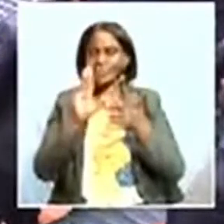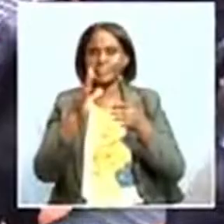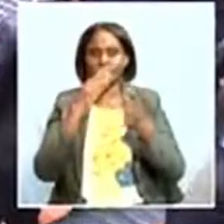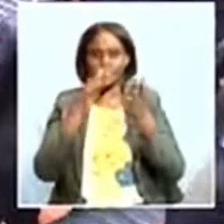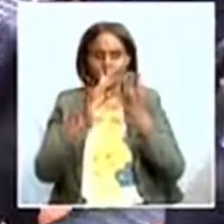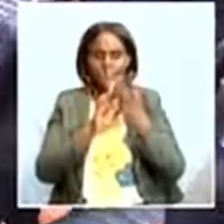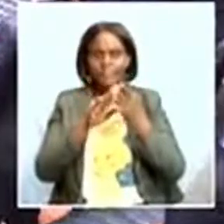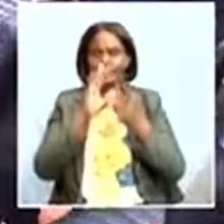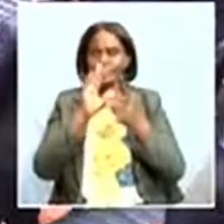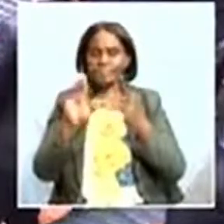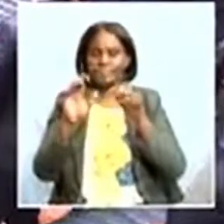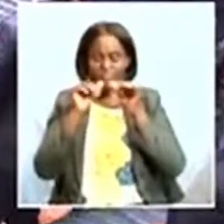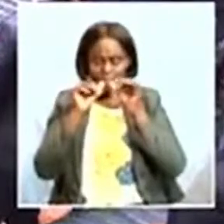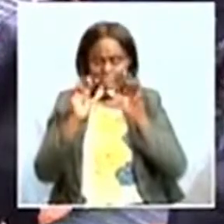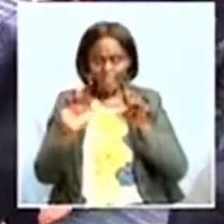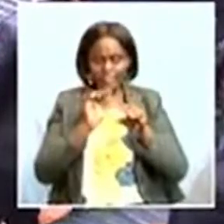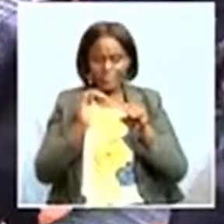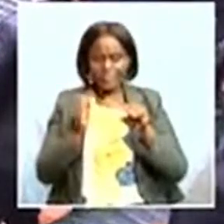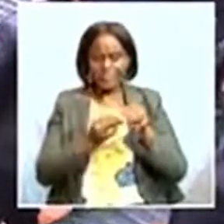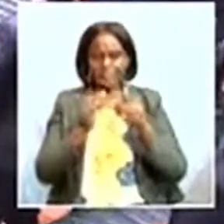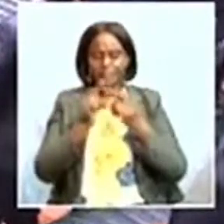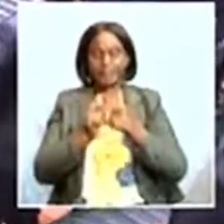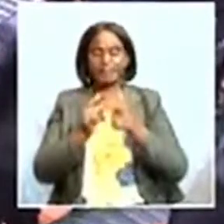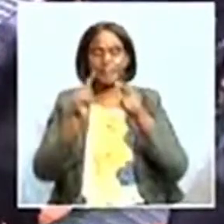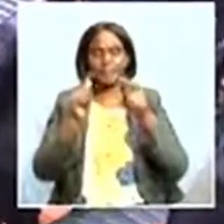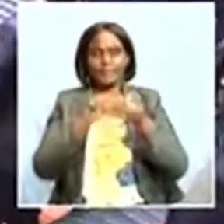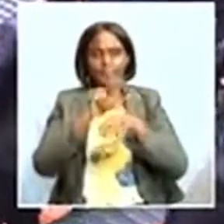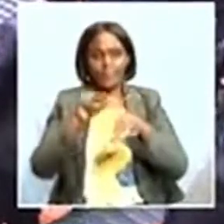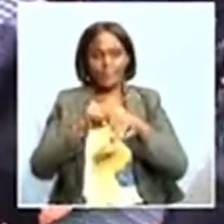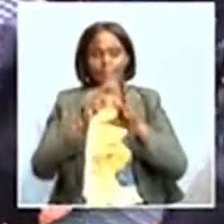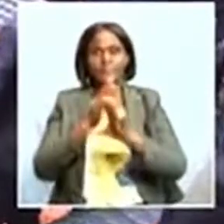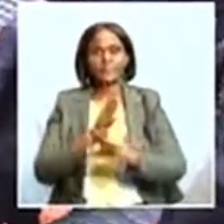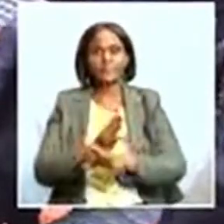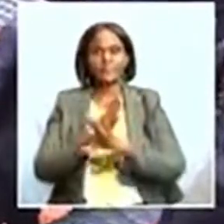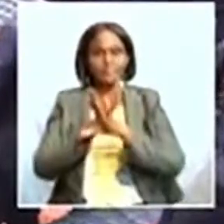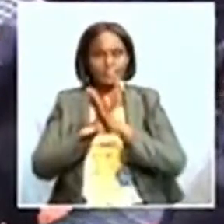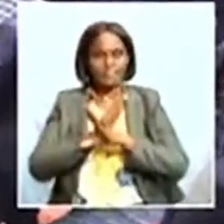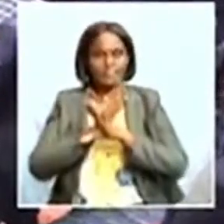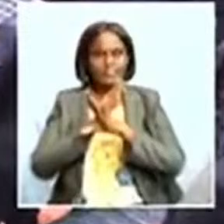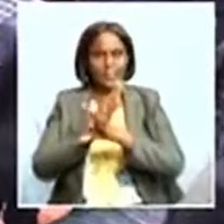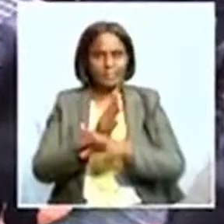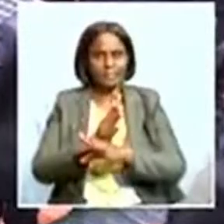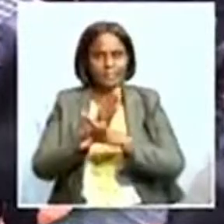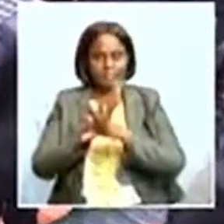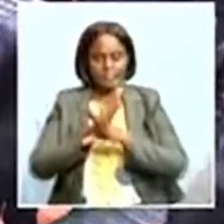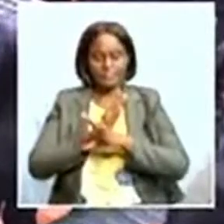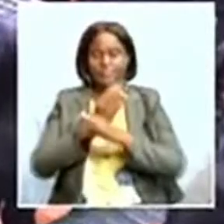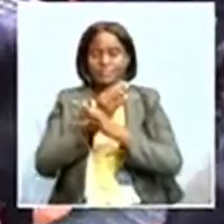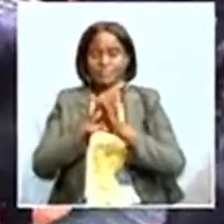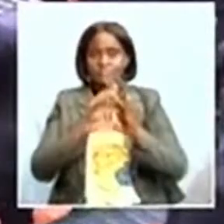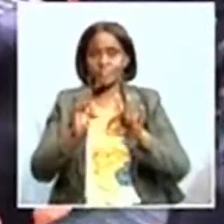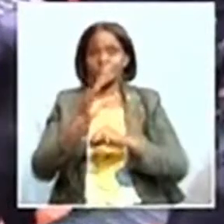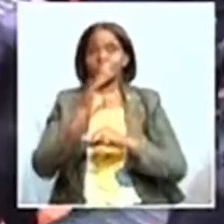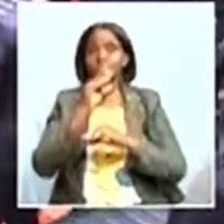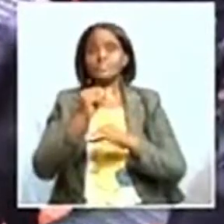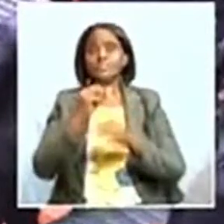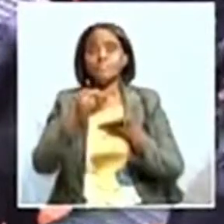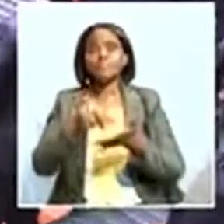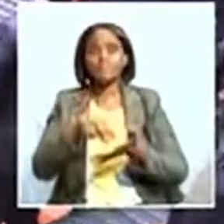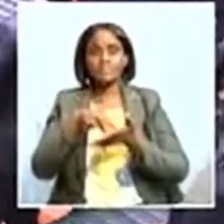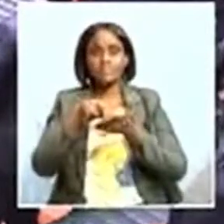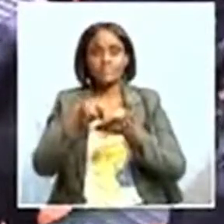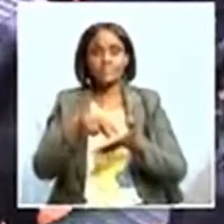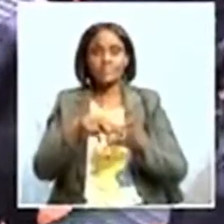praise be, bless our great Zambia, Zambia, Zambia. Remain